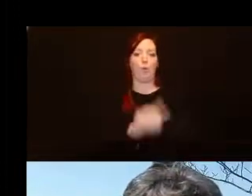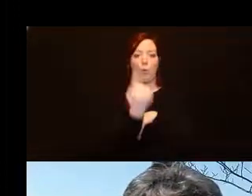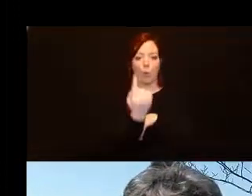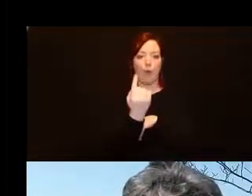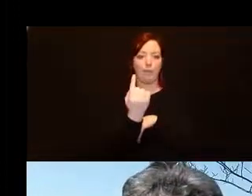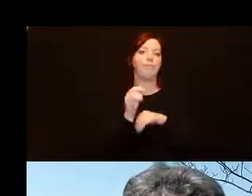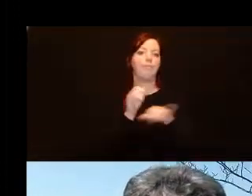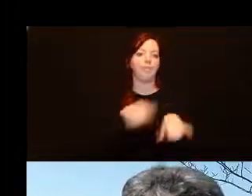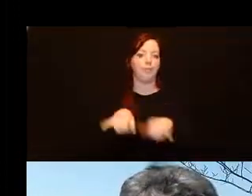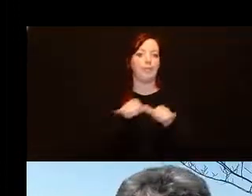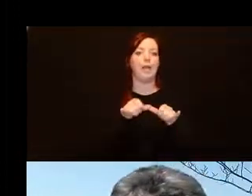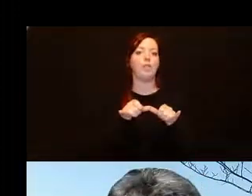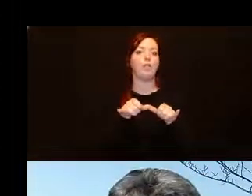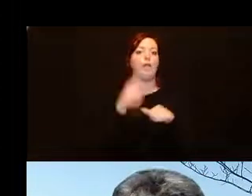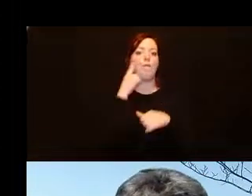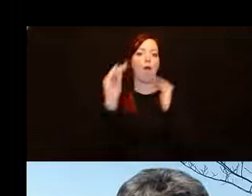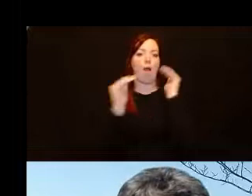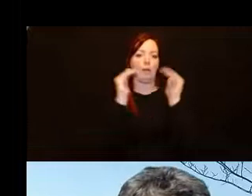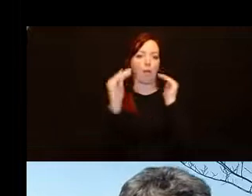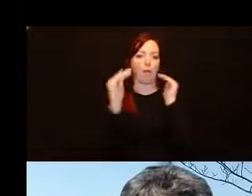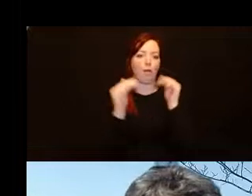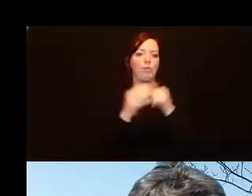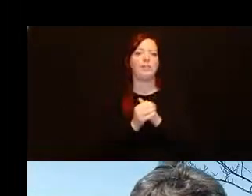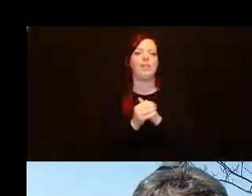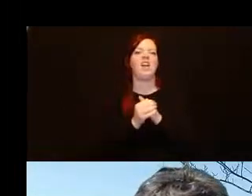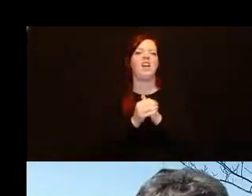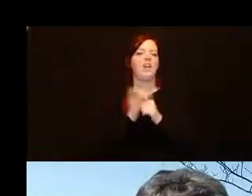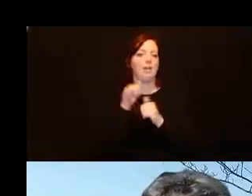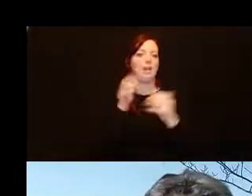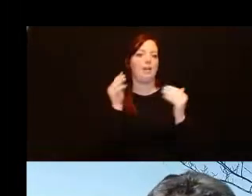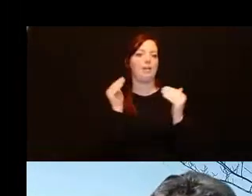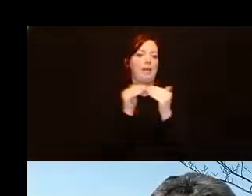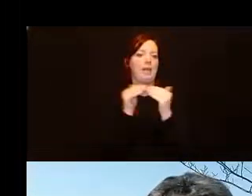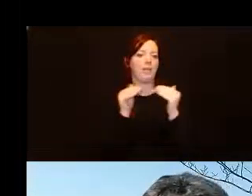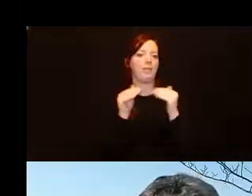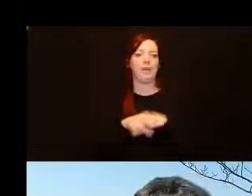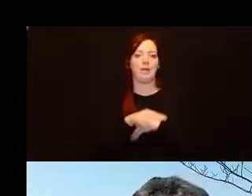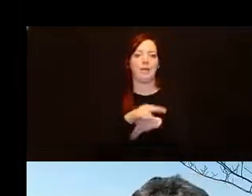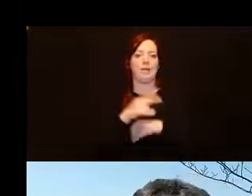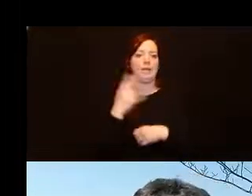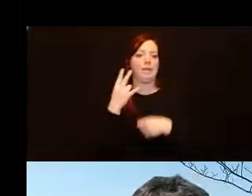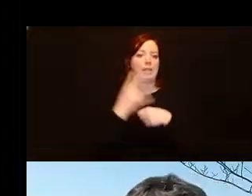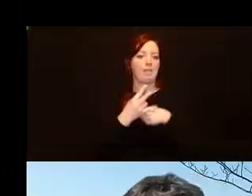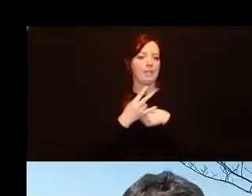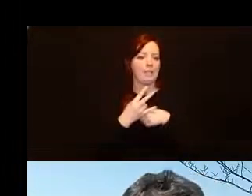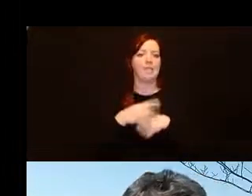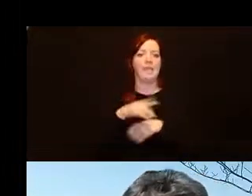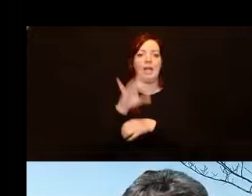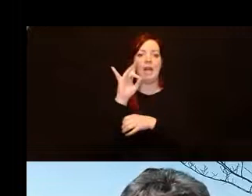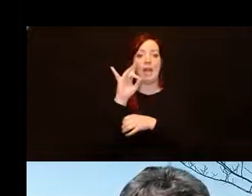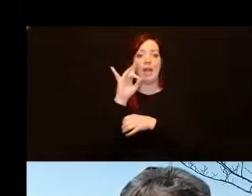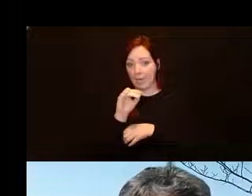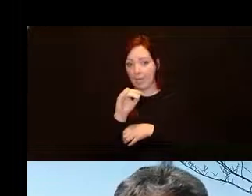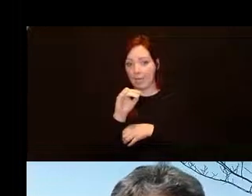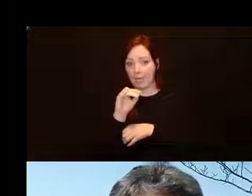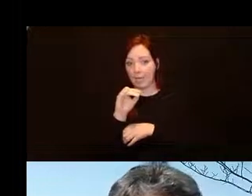is equivalent to 80 dBA for 40 hours. And this is for